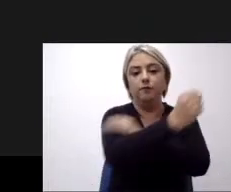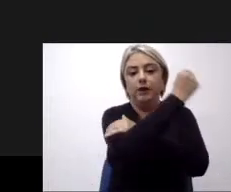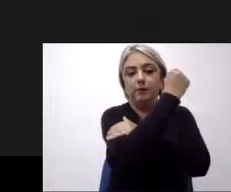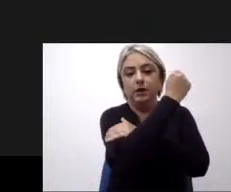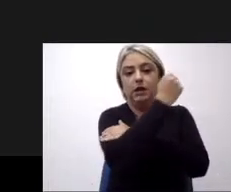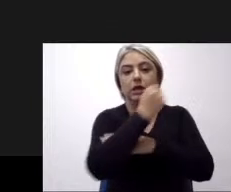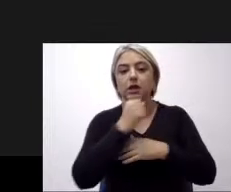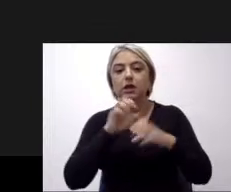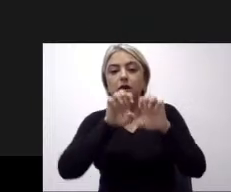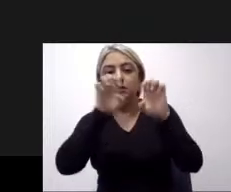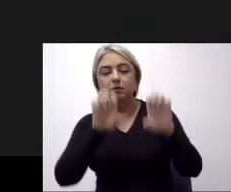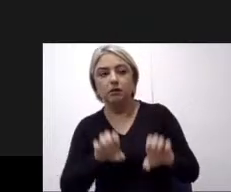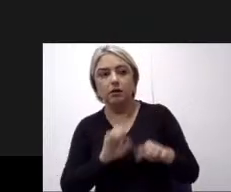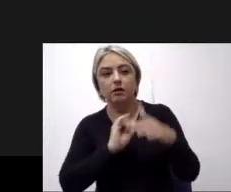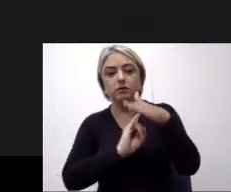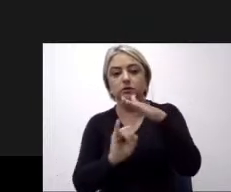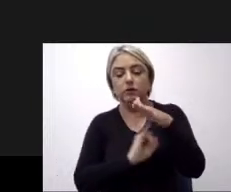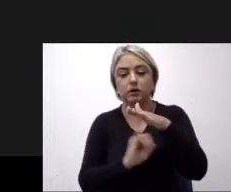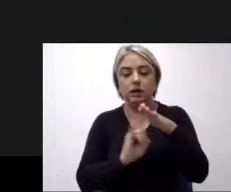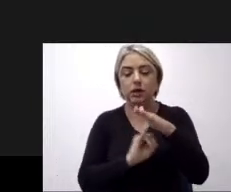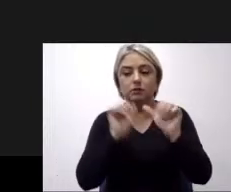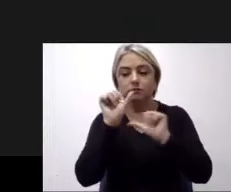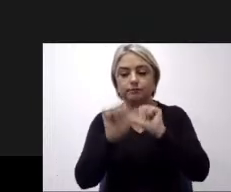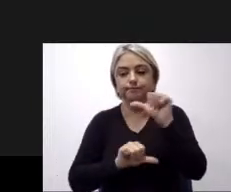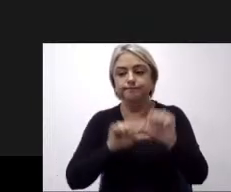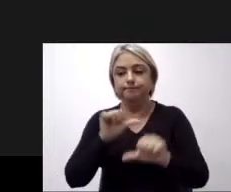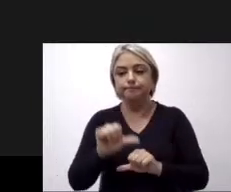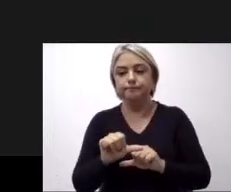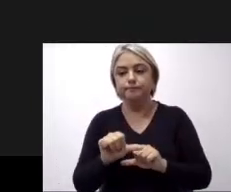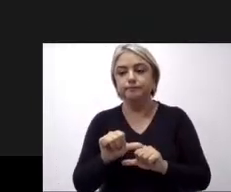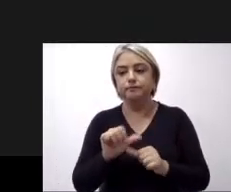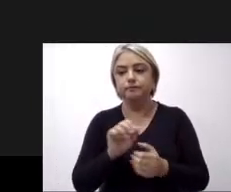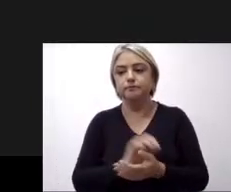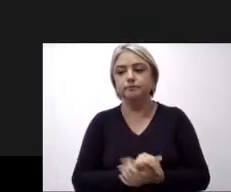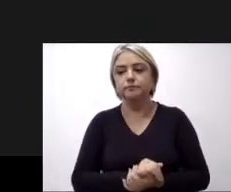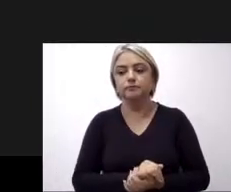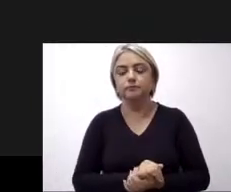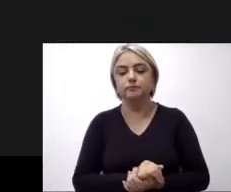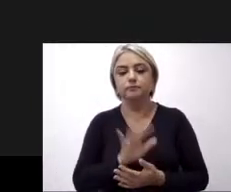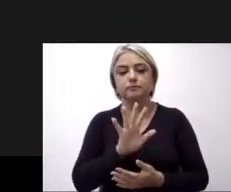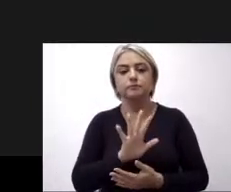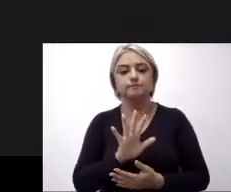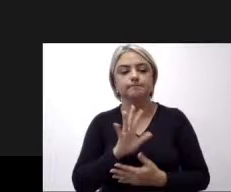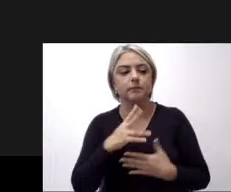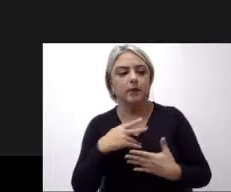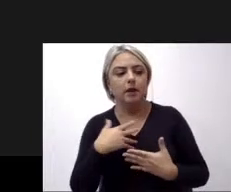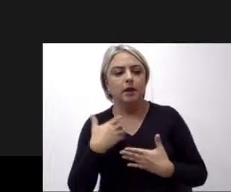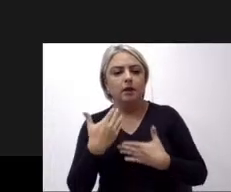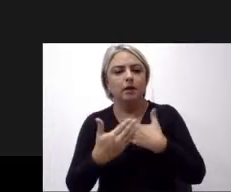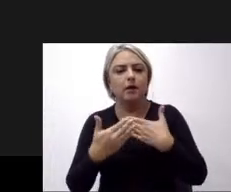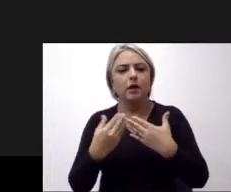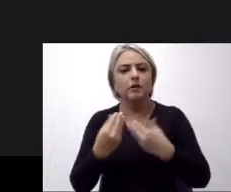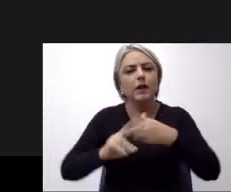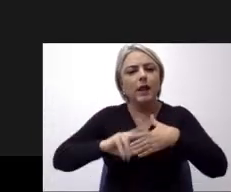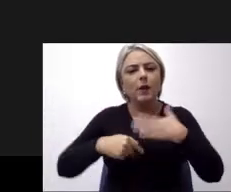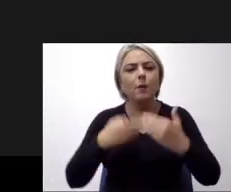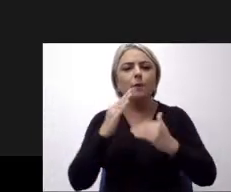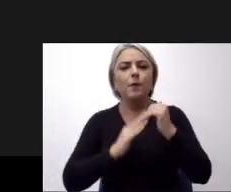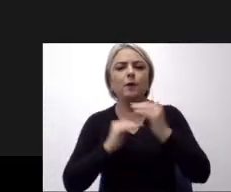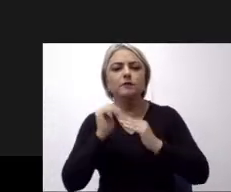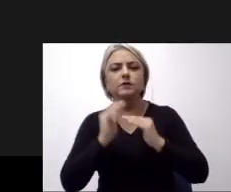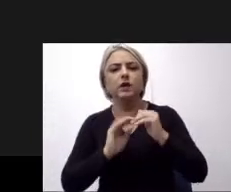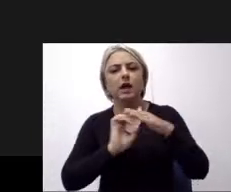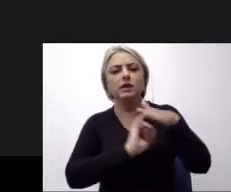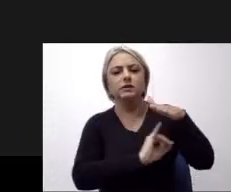dedicated institutions and dedicated professionals, the links of this sector with the equality goal must still